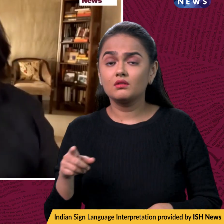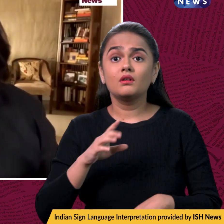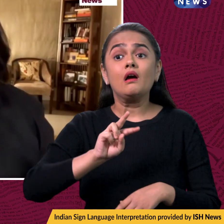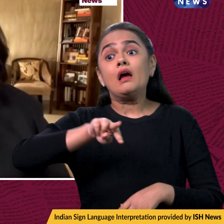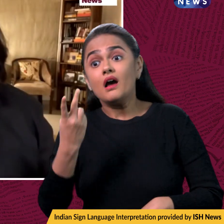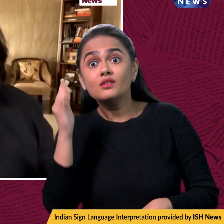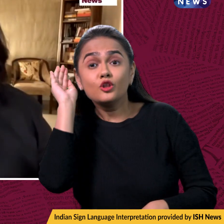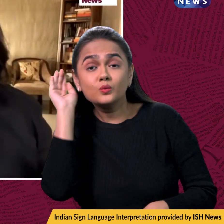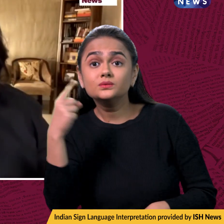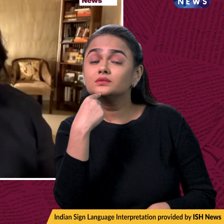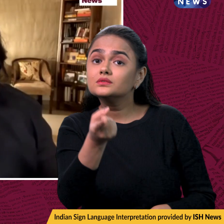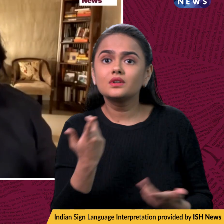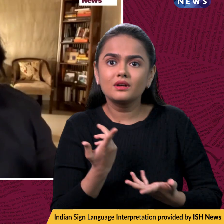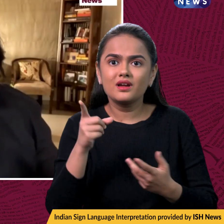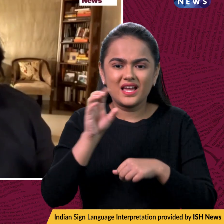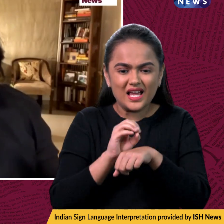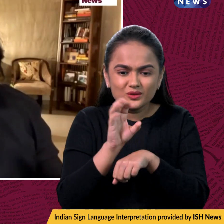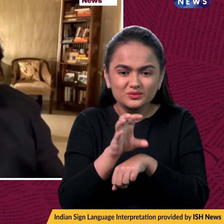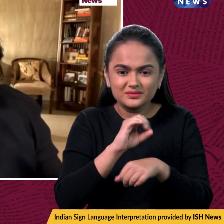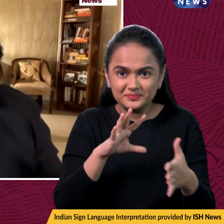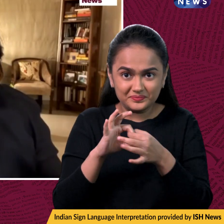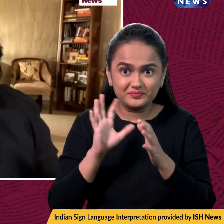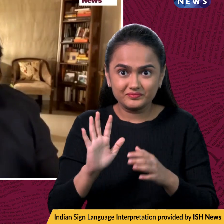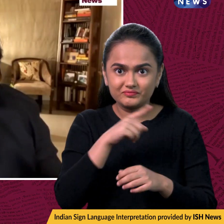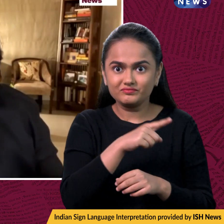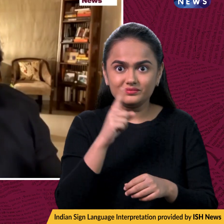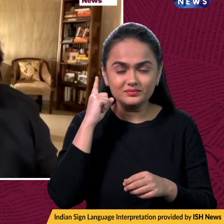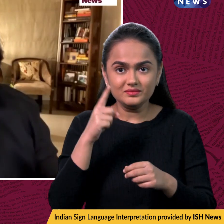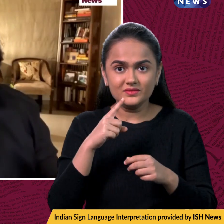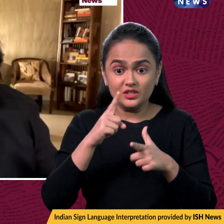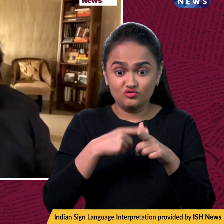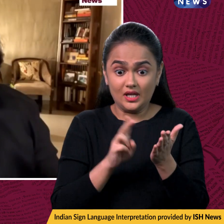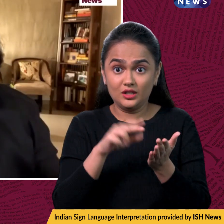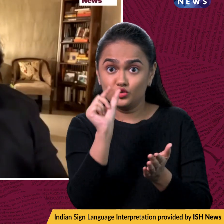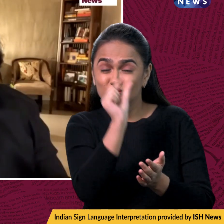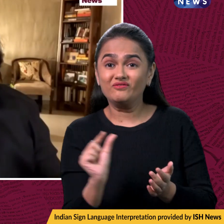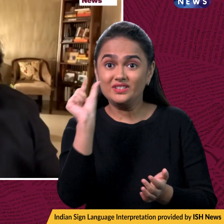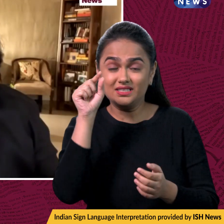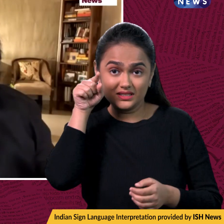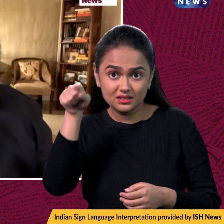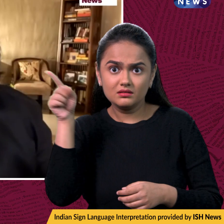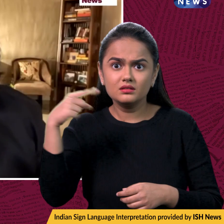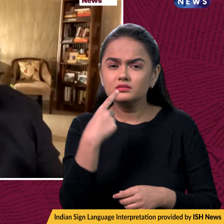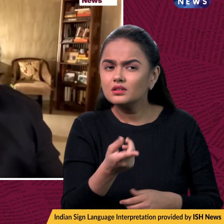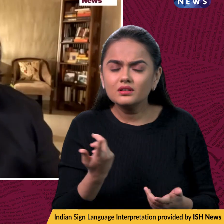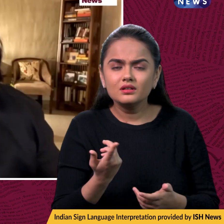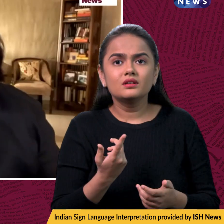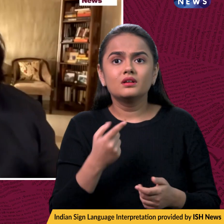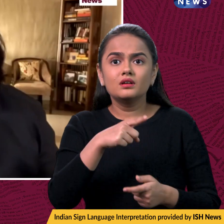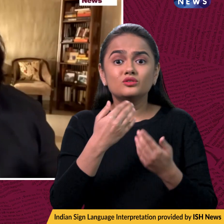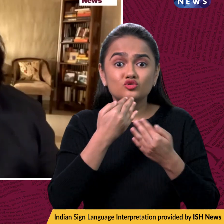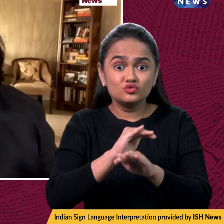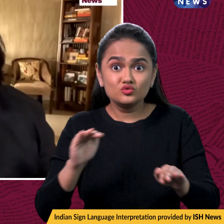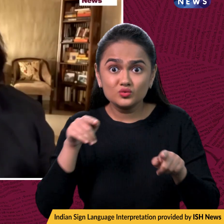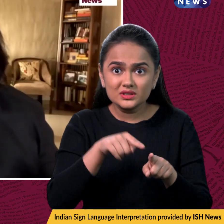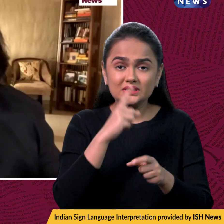In other news, a circular for counselling sessions in the JNU University on sexual harassment has been criticised by